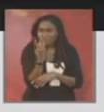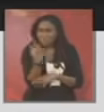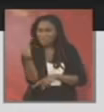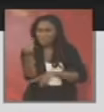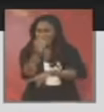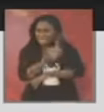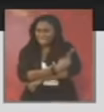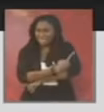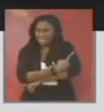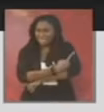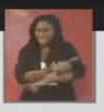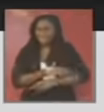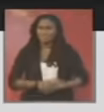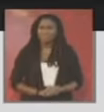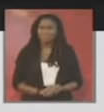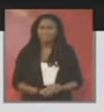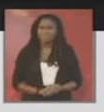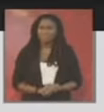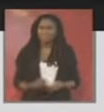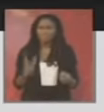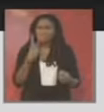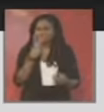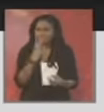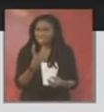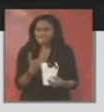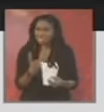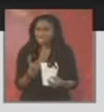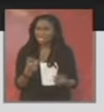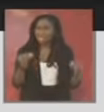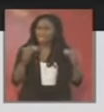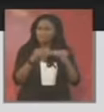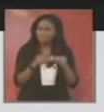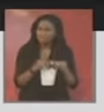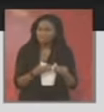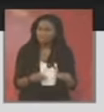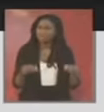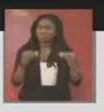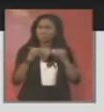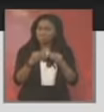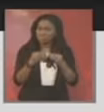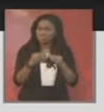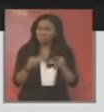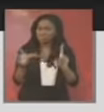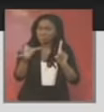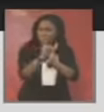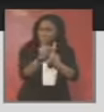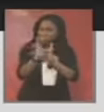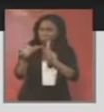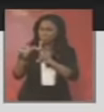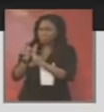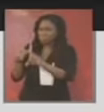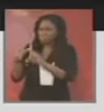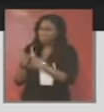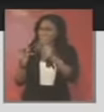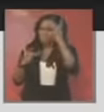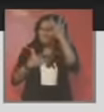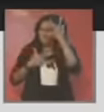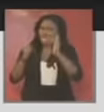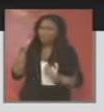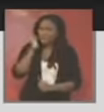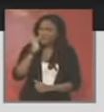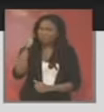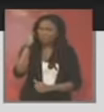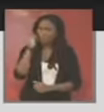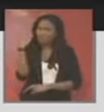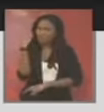days specifically, is that we're now beginning to see slightly larger numbers of cases per day than we had seen throughout